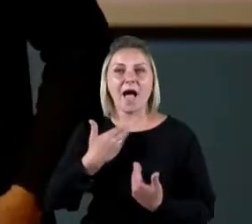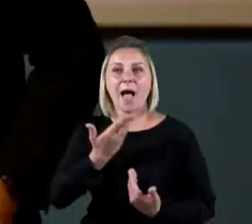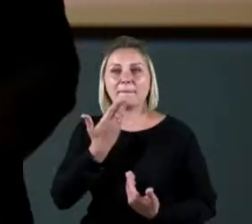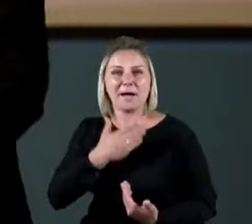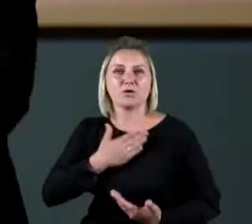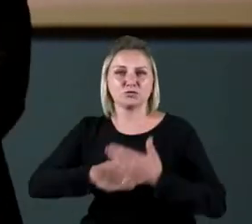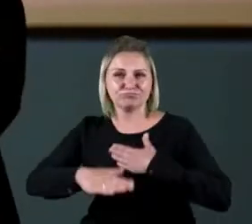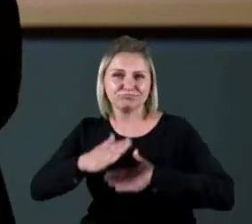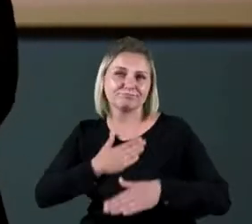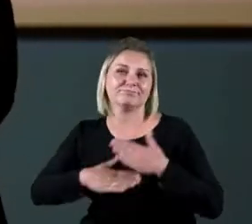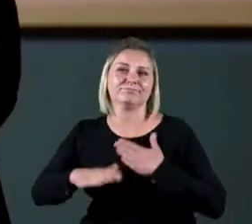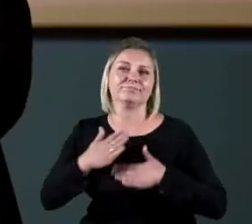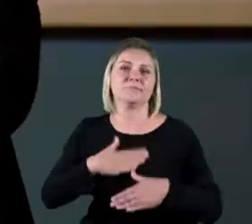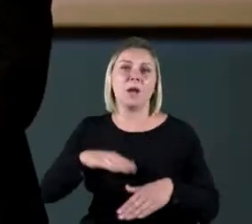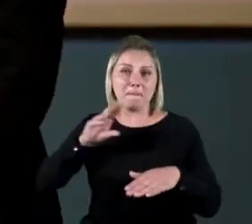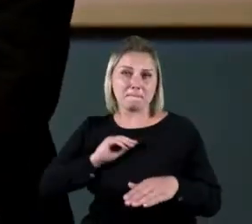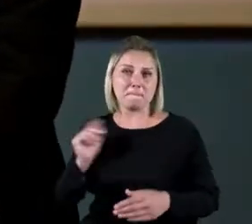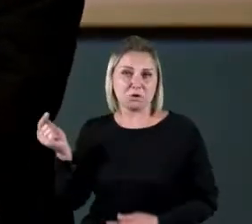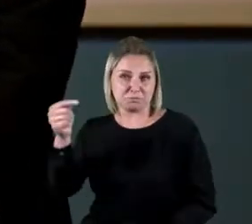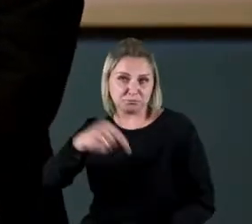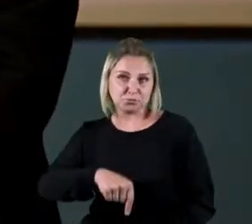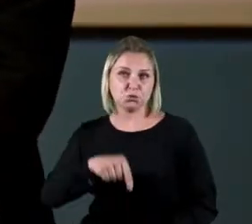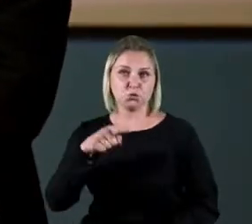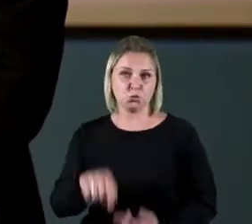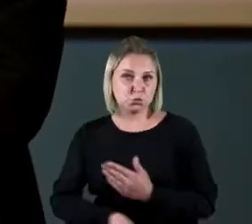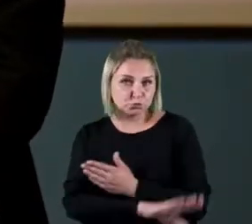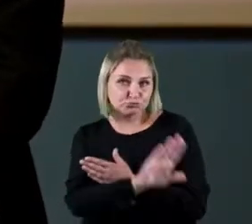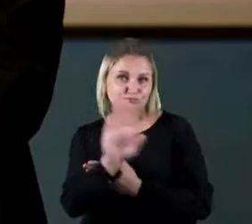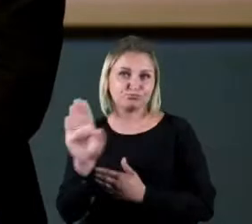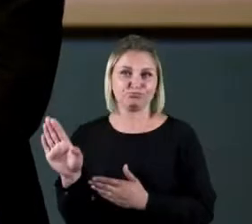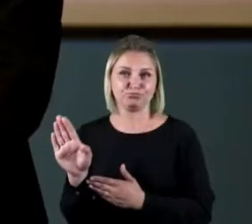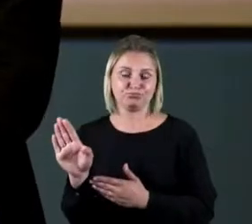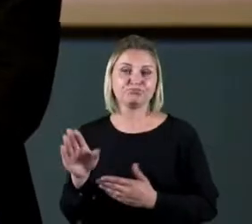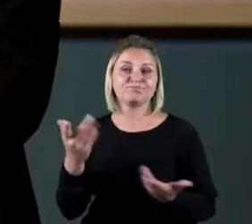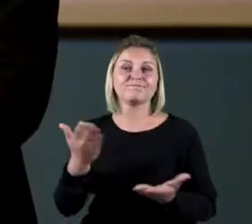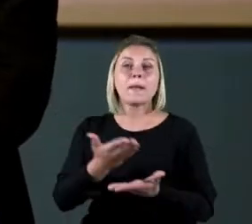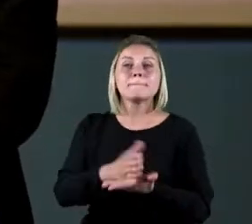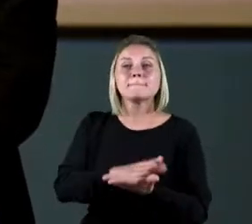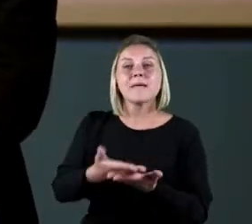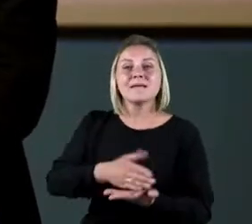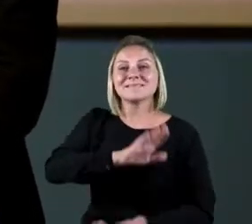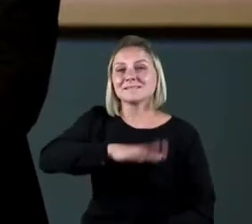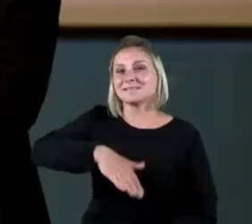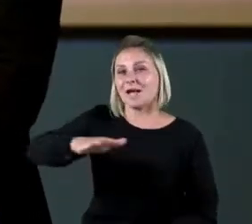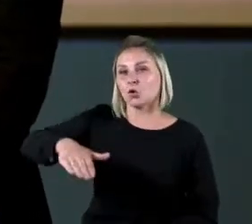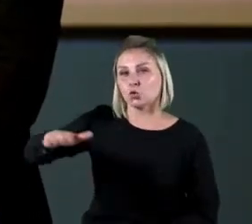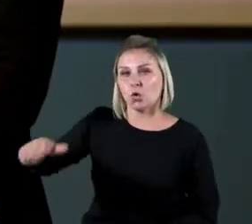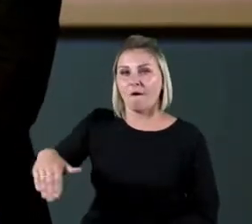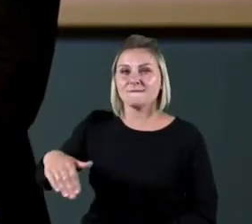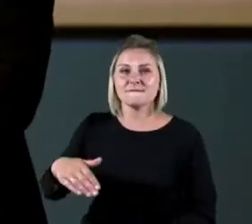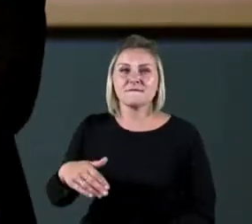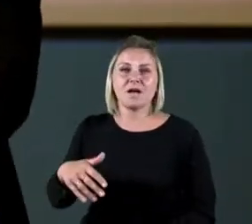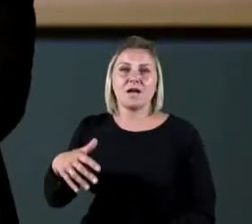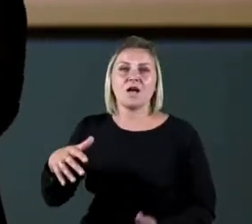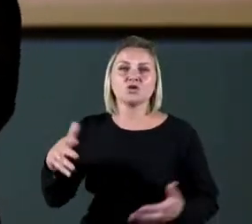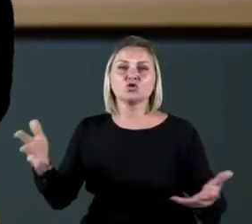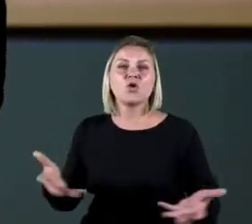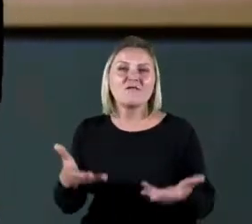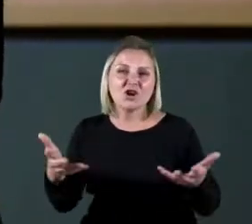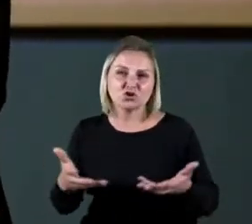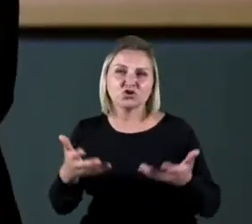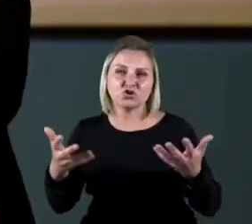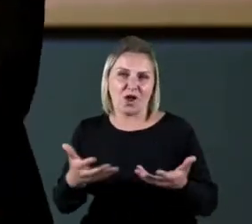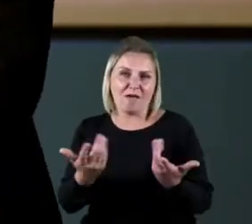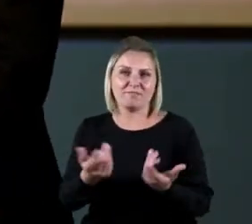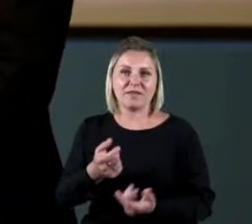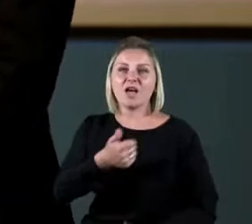here on behalf of 192 national societies of the Federation of Red Cross and Red Crescent, on behalf